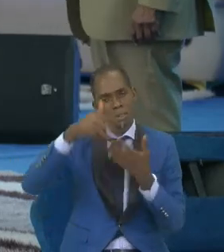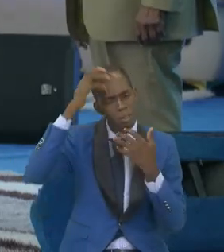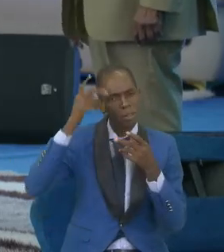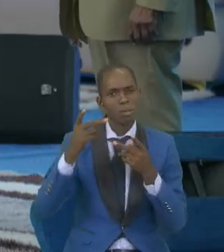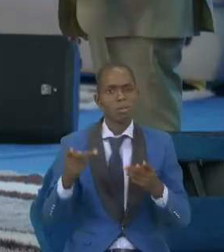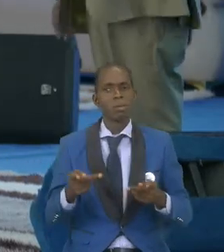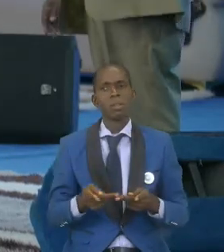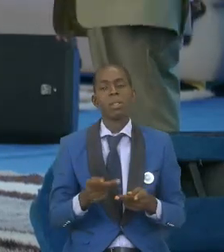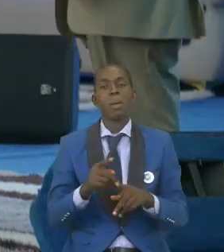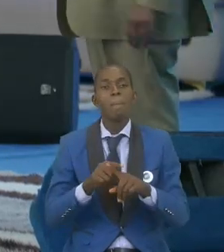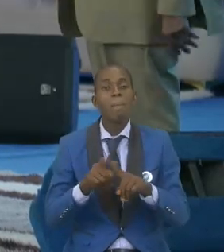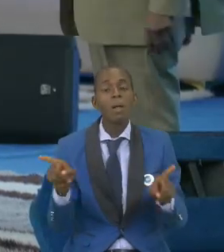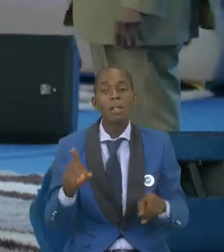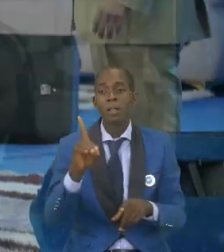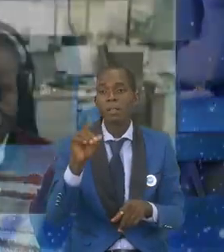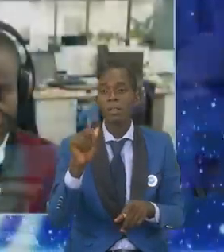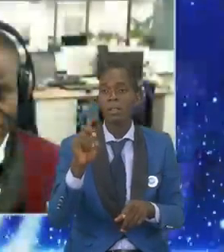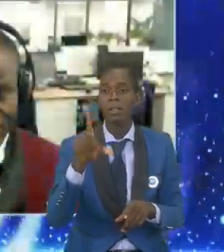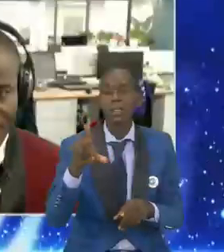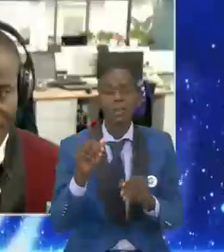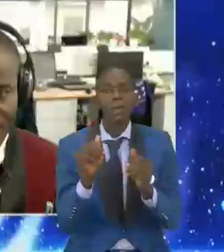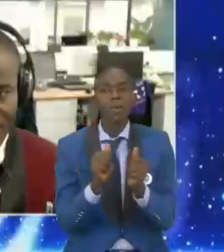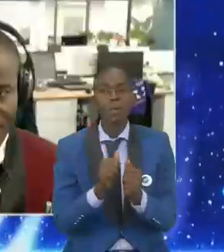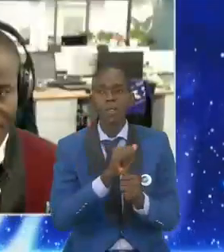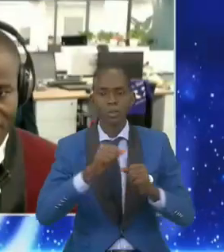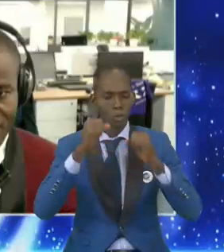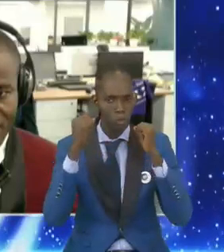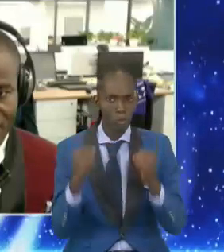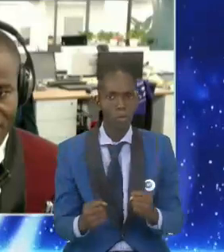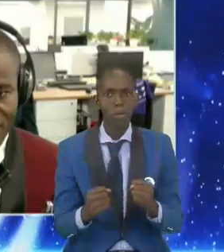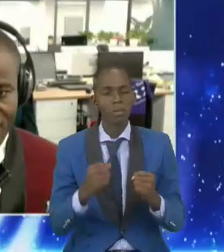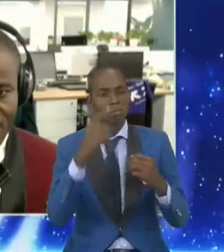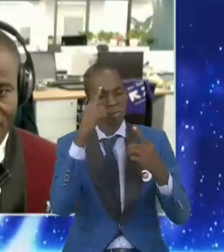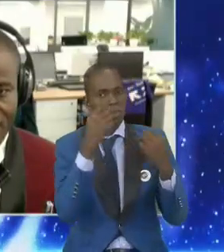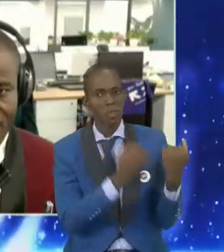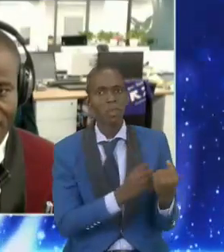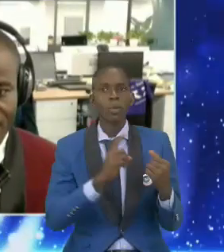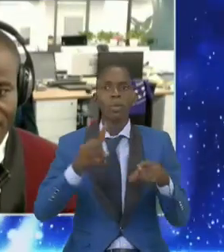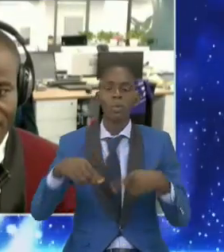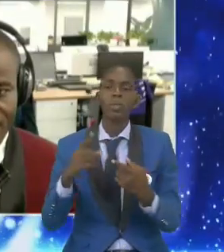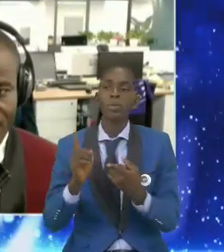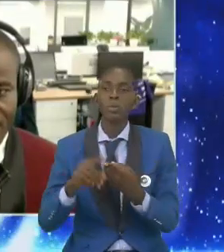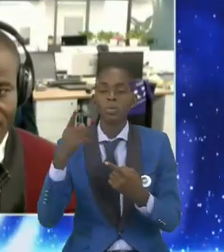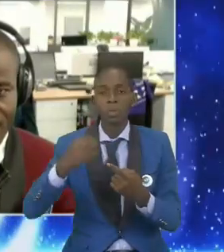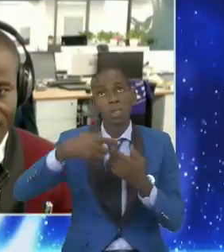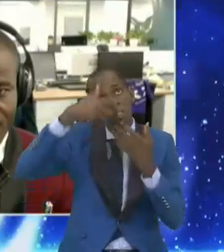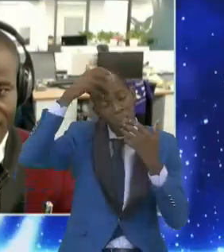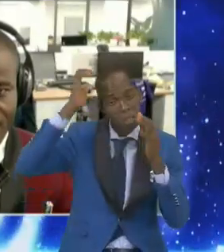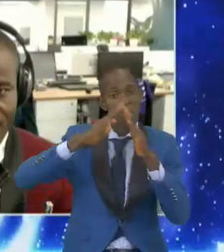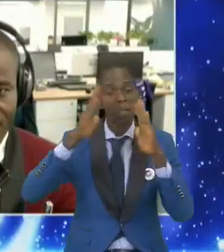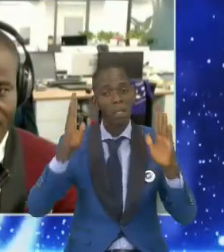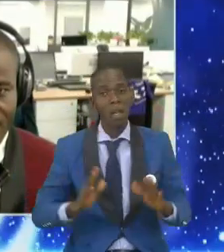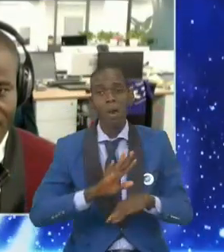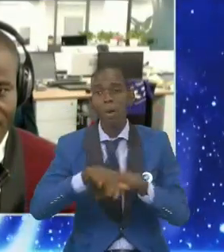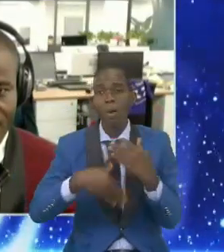faith, compelling faith, went to the lion's den. All through the night, he slept. He was